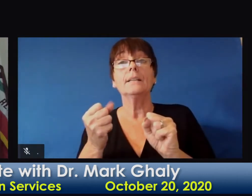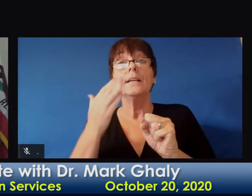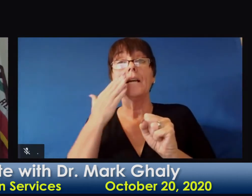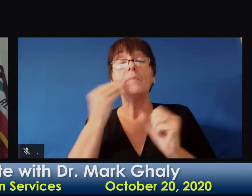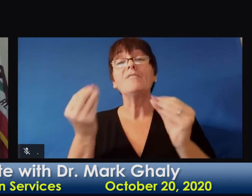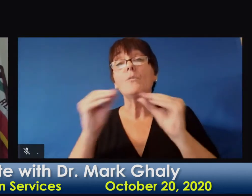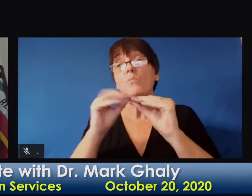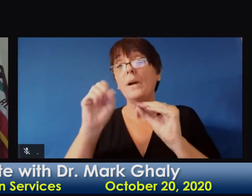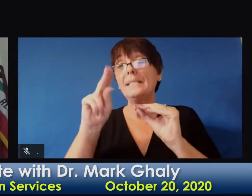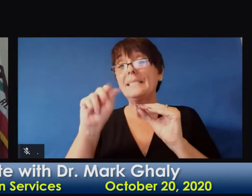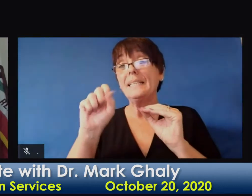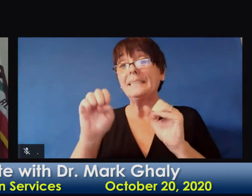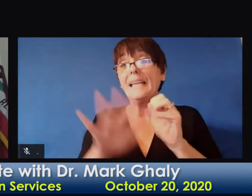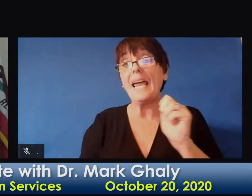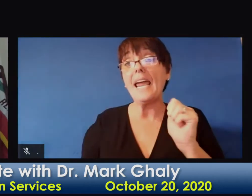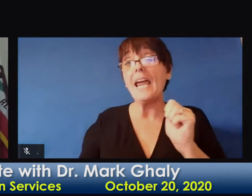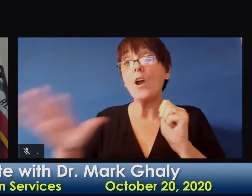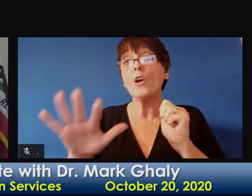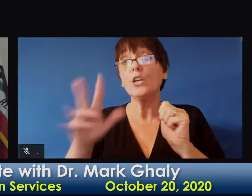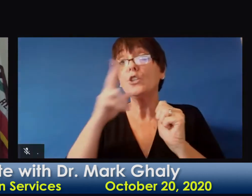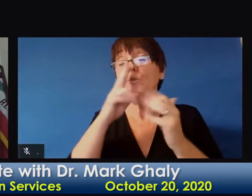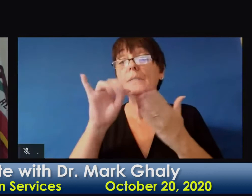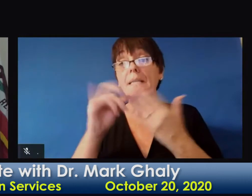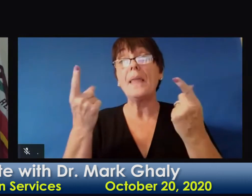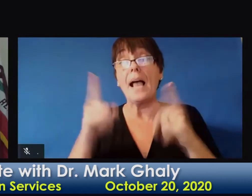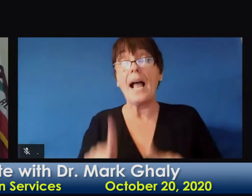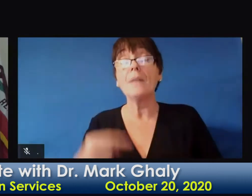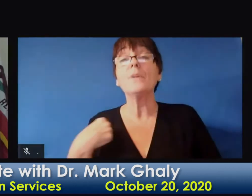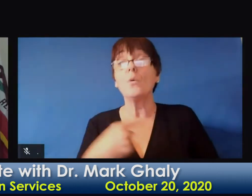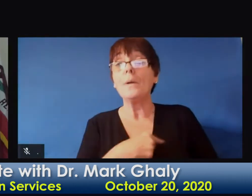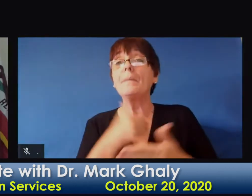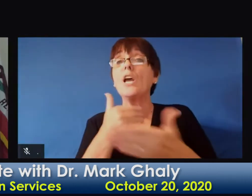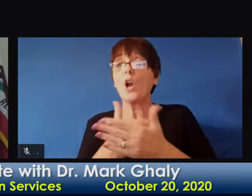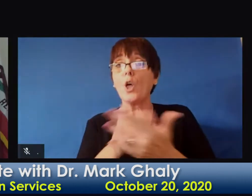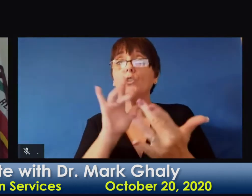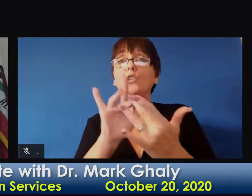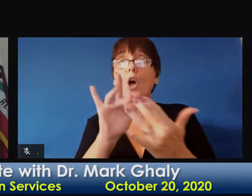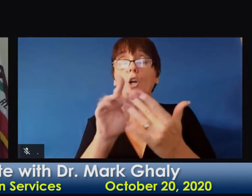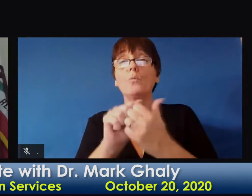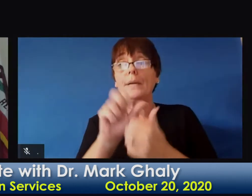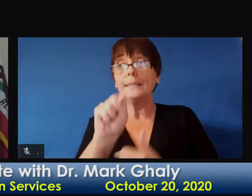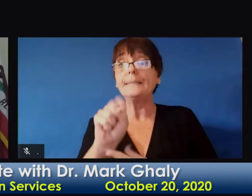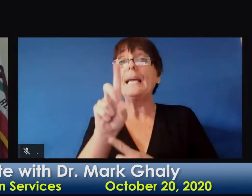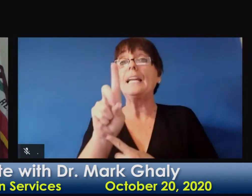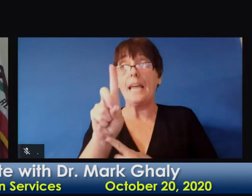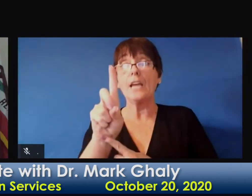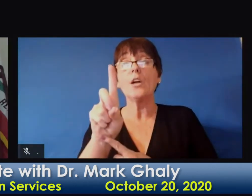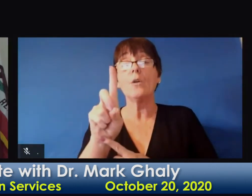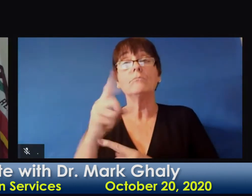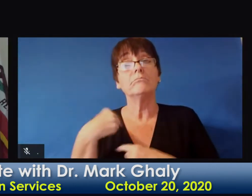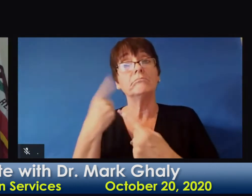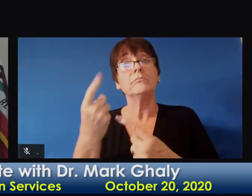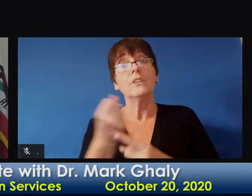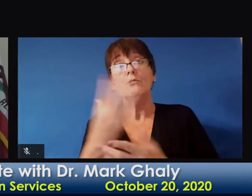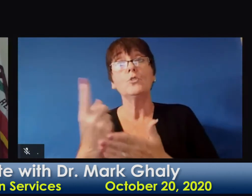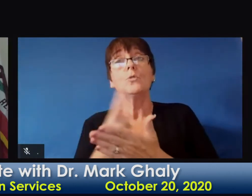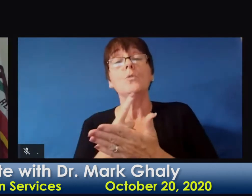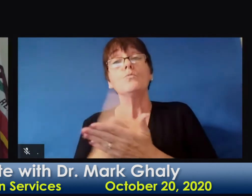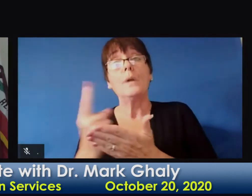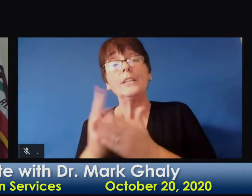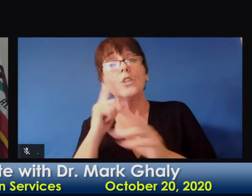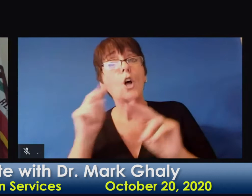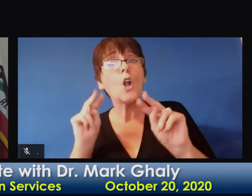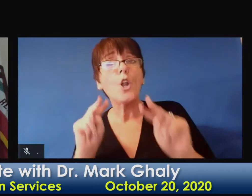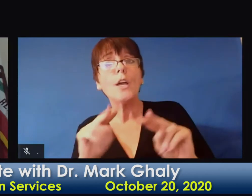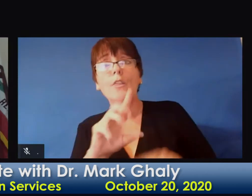settings, you can see that happen. And we have been in close contact with San Diego in particular over many, many weeks, looking closely